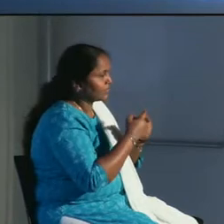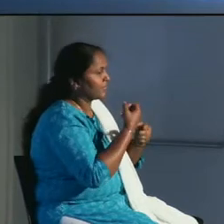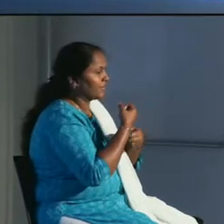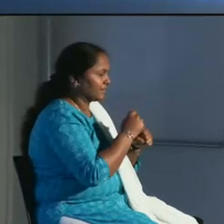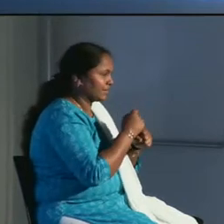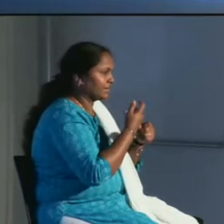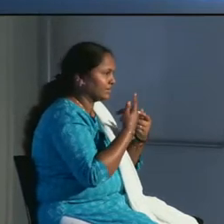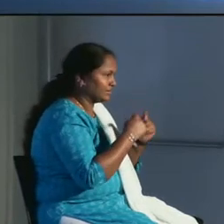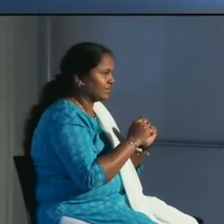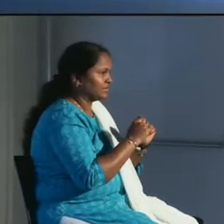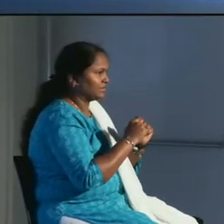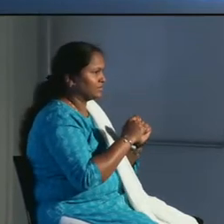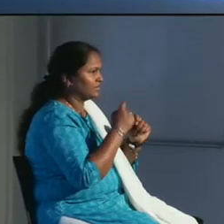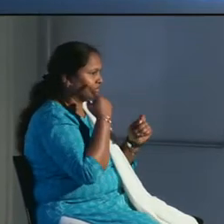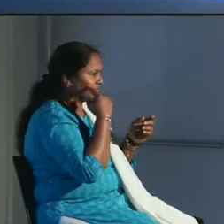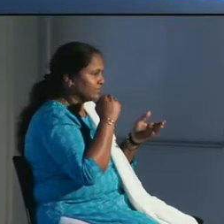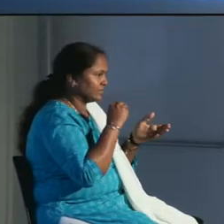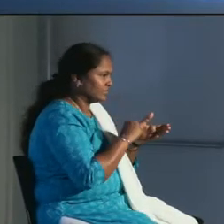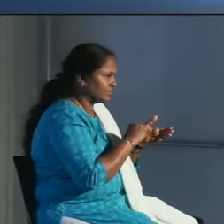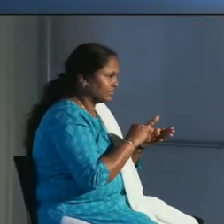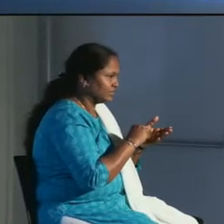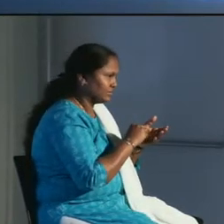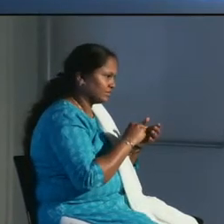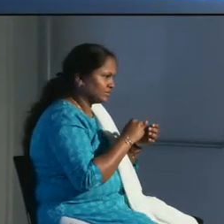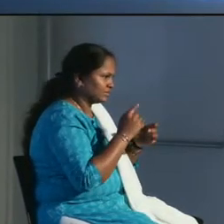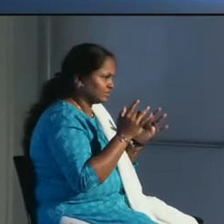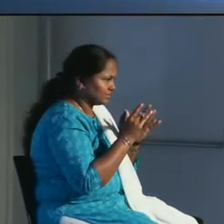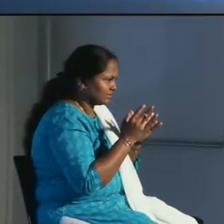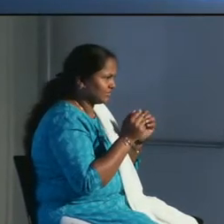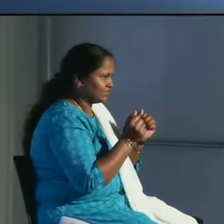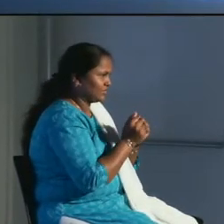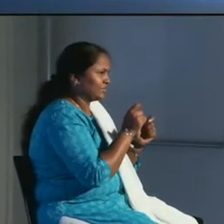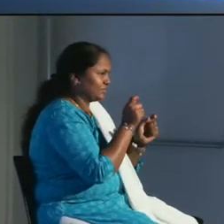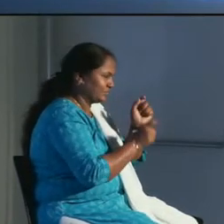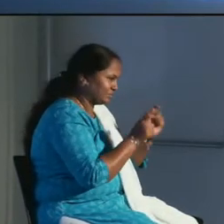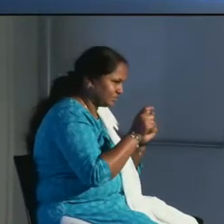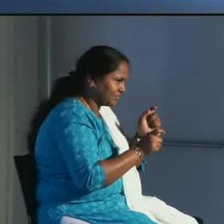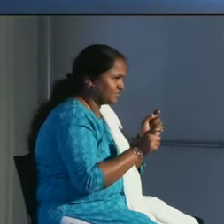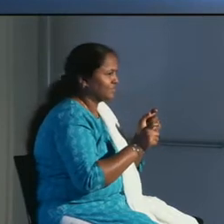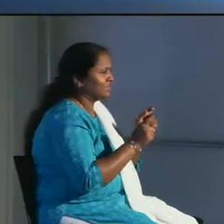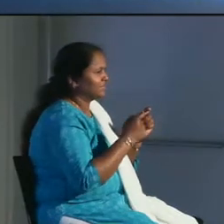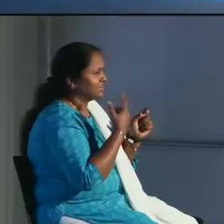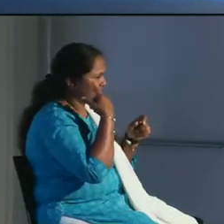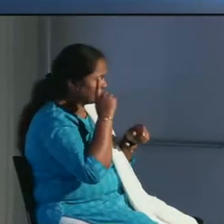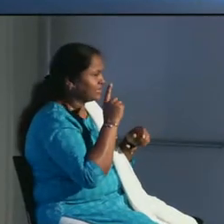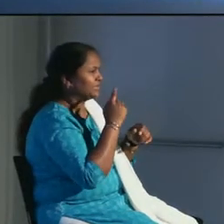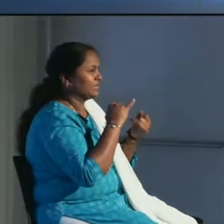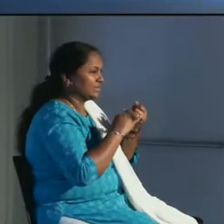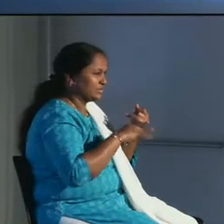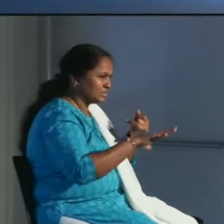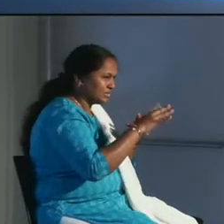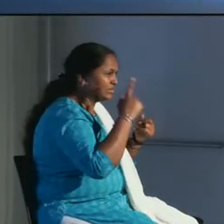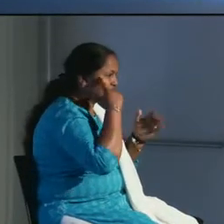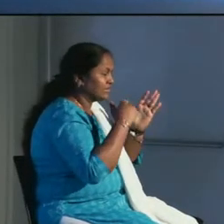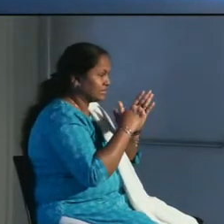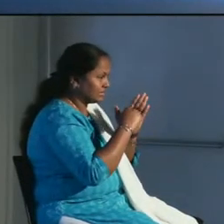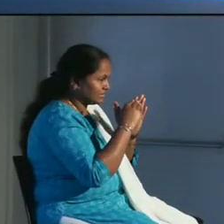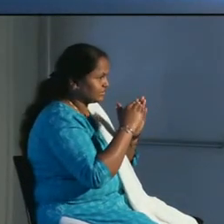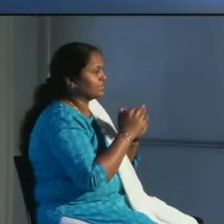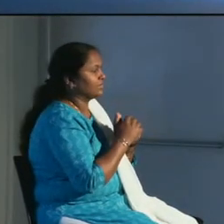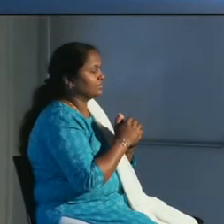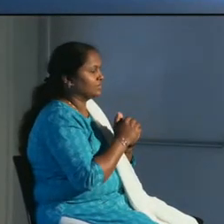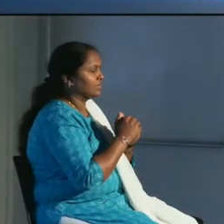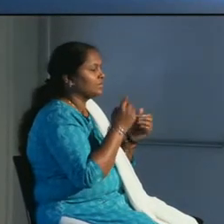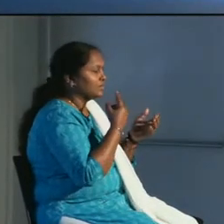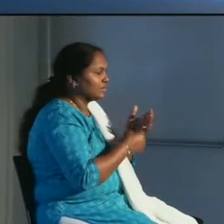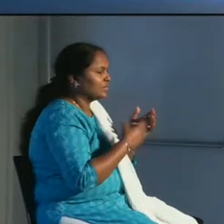create an emotional connect with the people because I don't believe I'm a social commentator in that level.